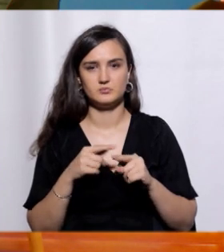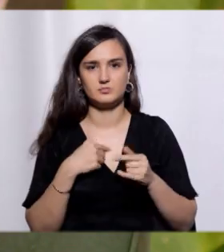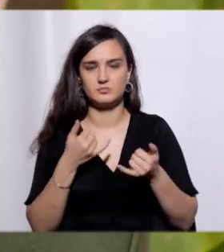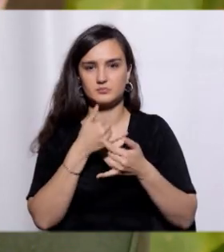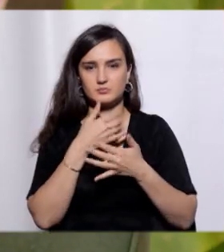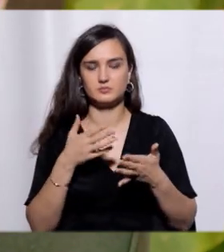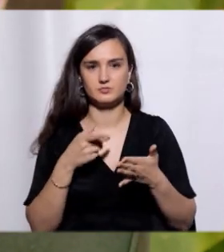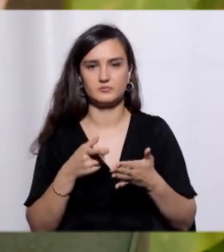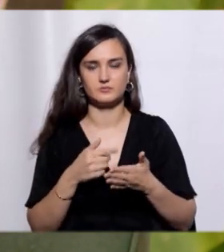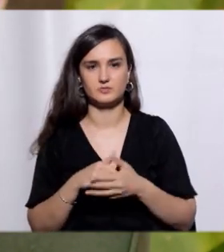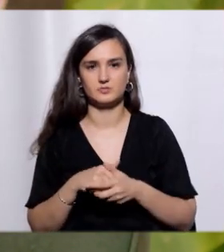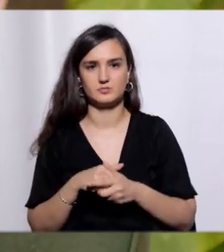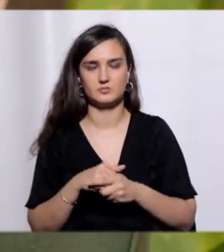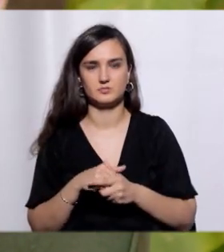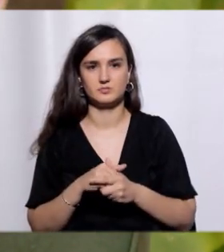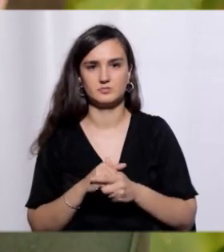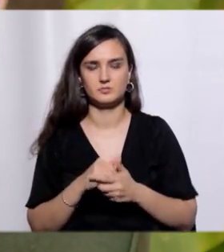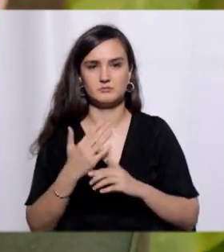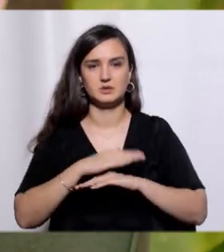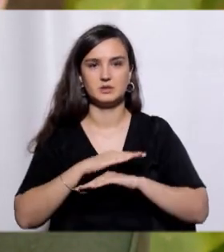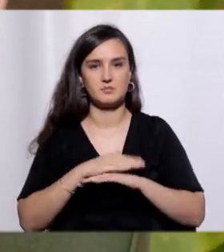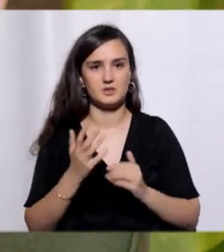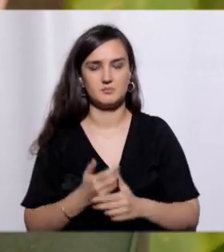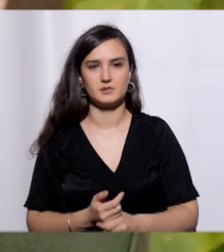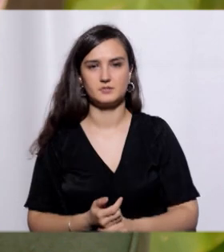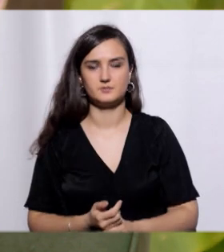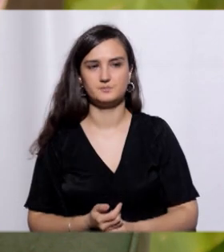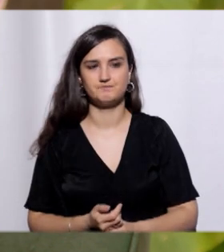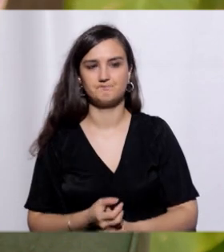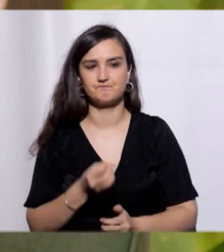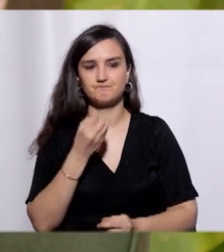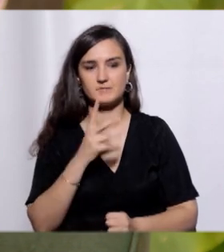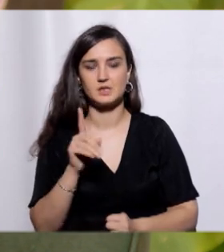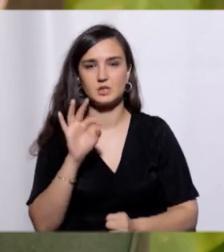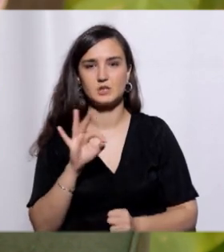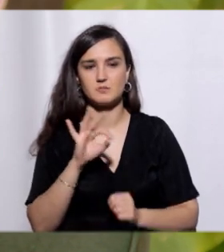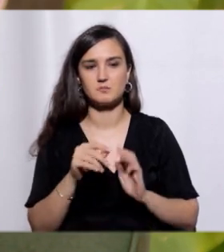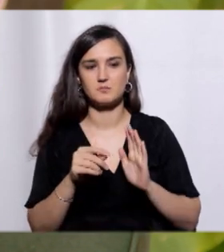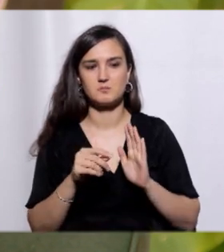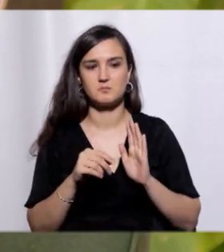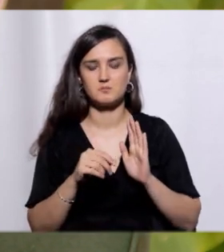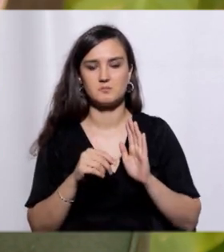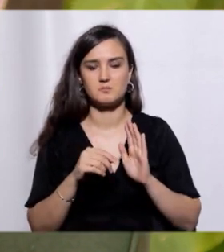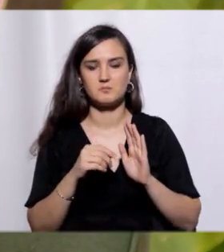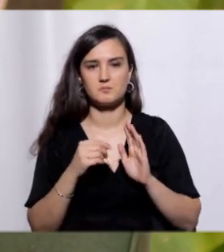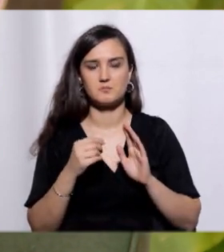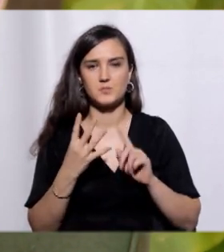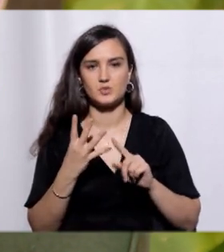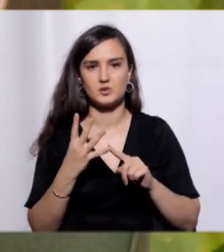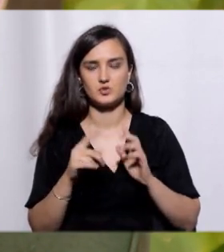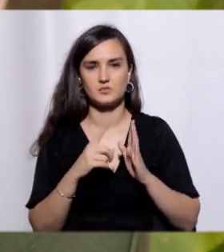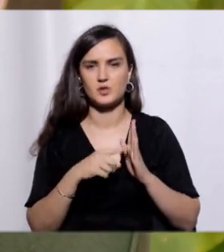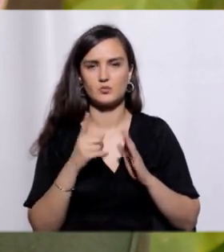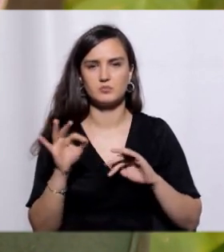cannot actually justify her behavior, right? Okay, but what about the second question? Why didn't